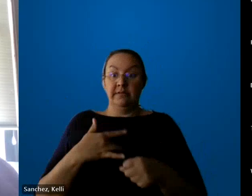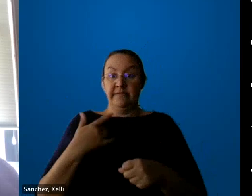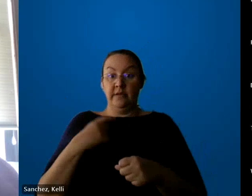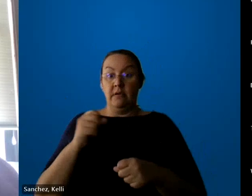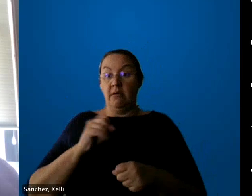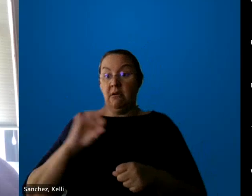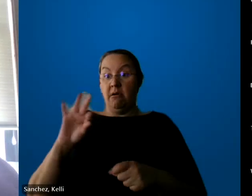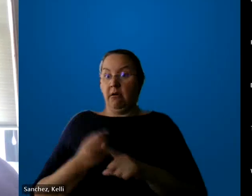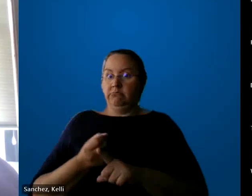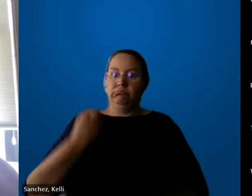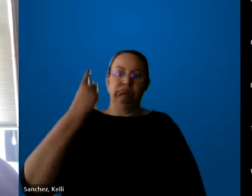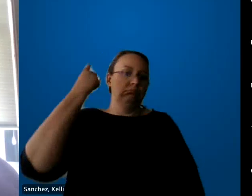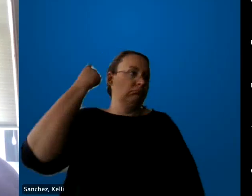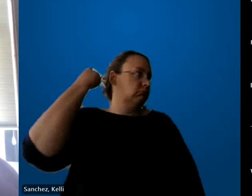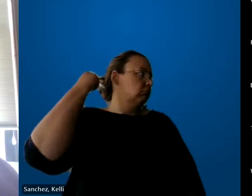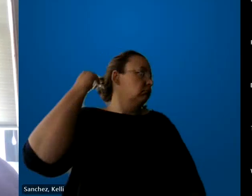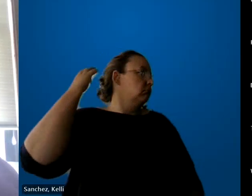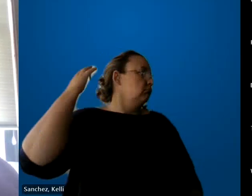People